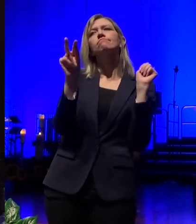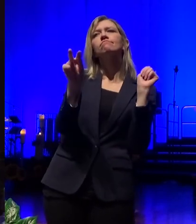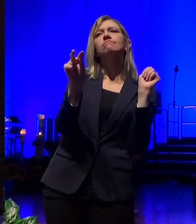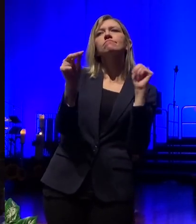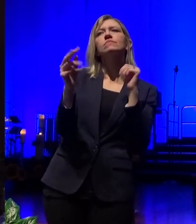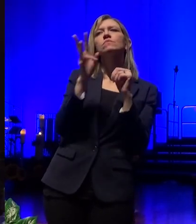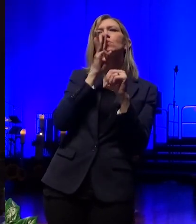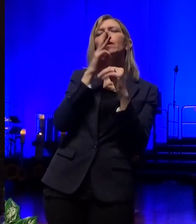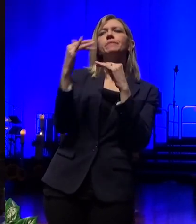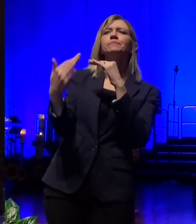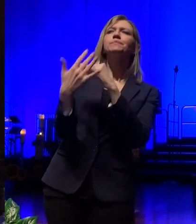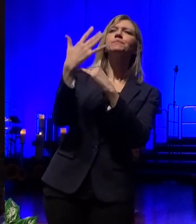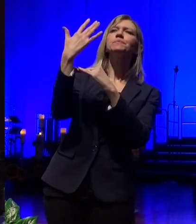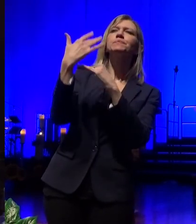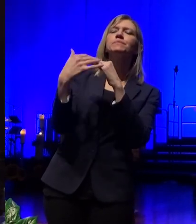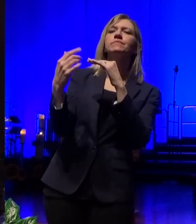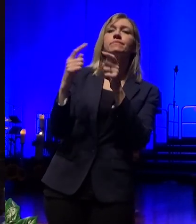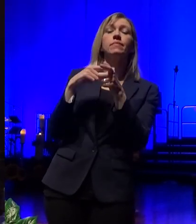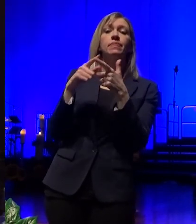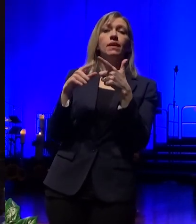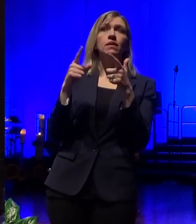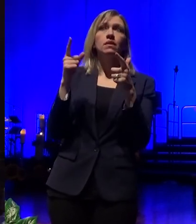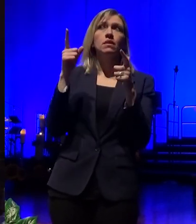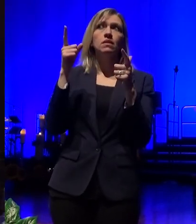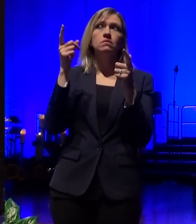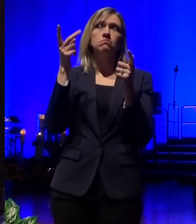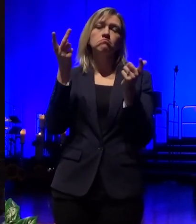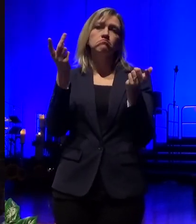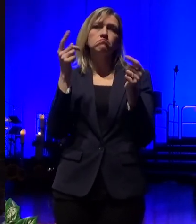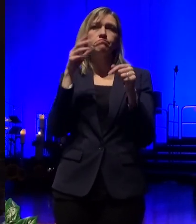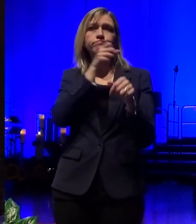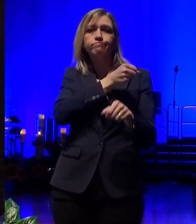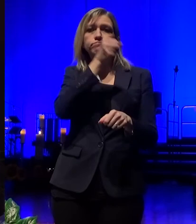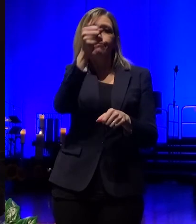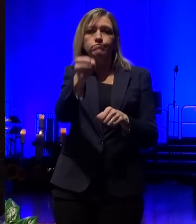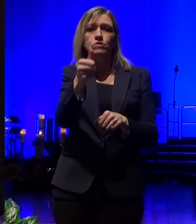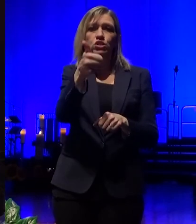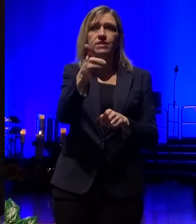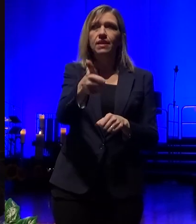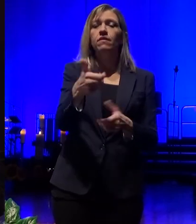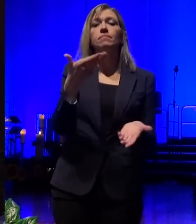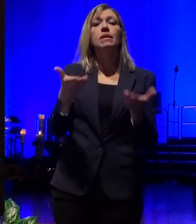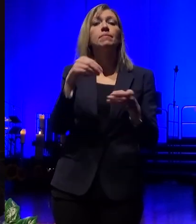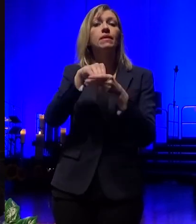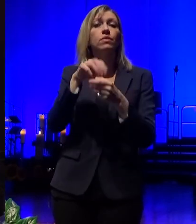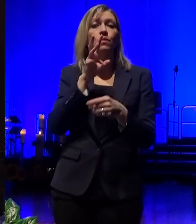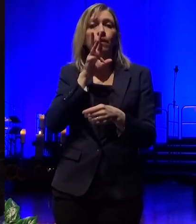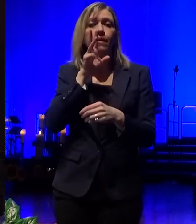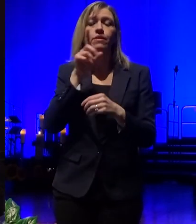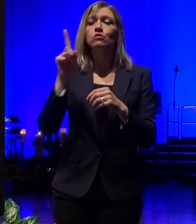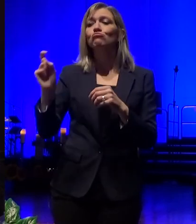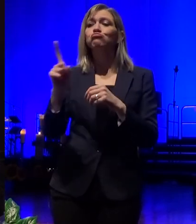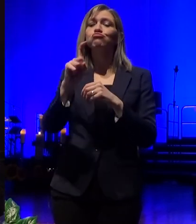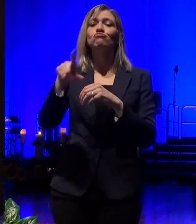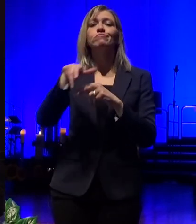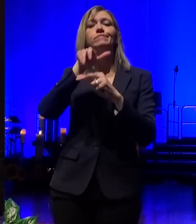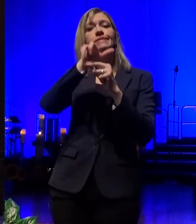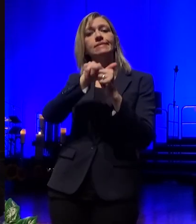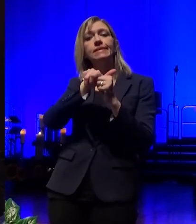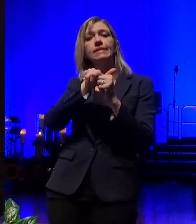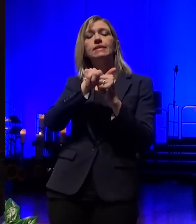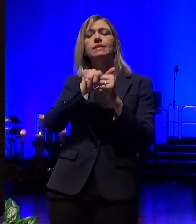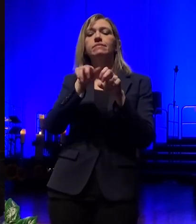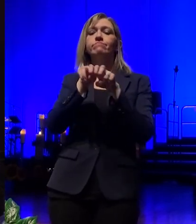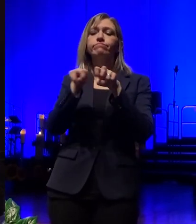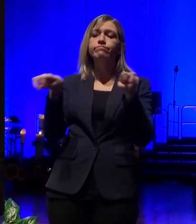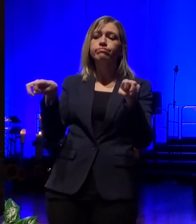on the beach and then imagine seeing yourself on the beach someplace. Maybe you're in the water or you're walking along or you're sitting in the sand